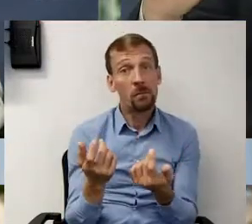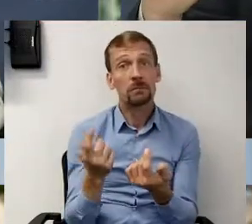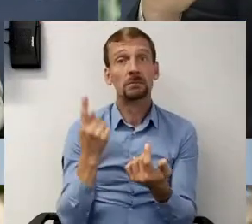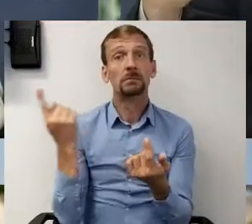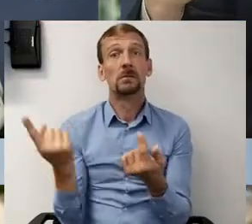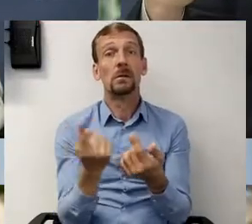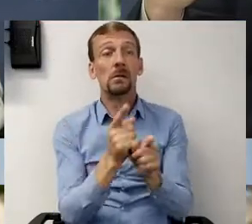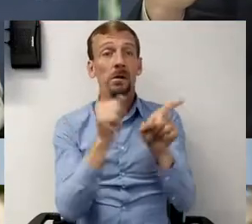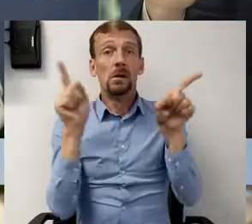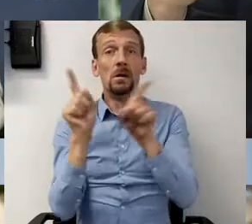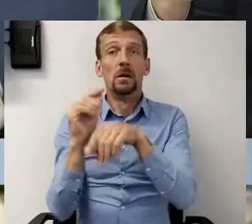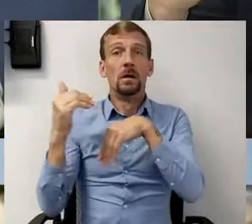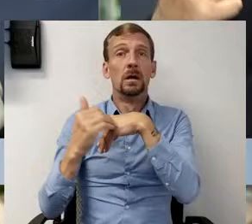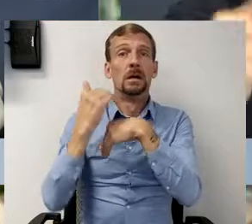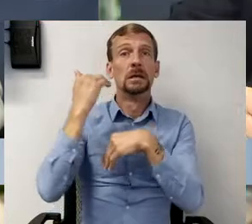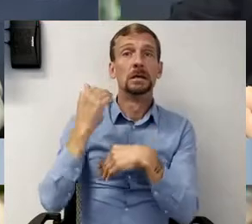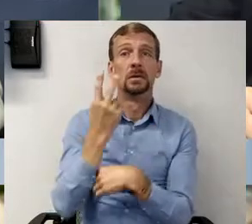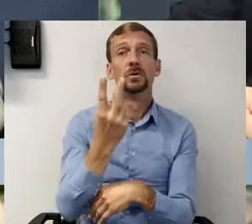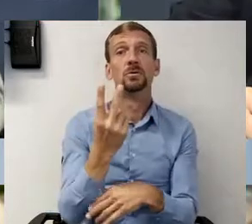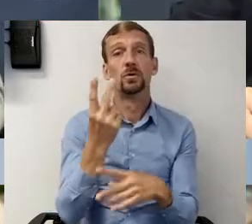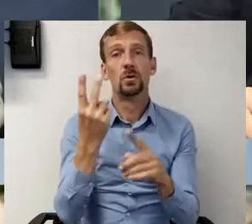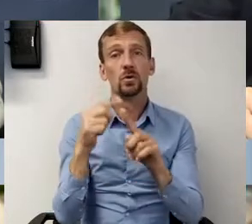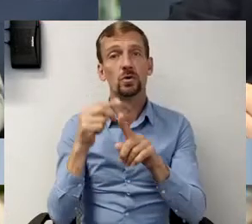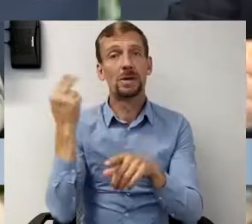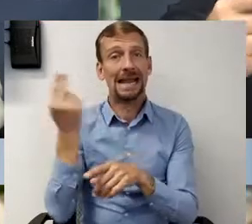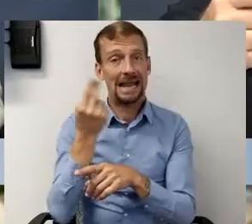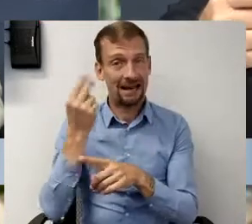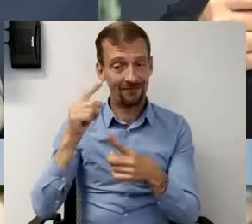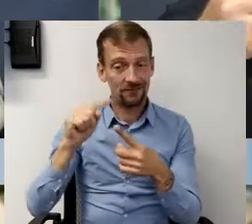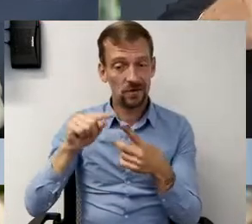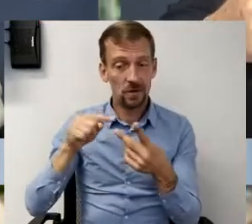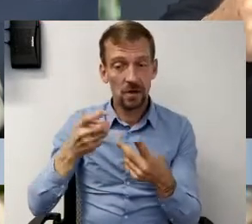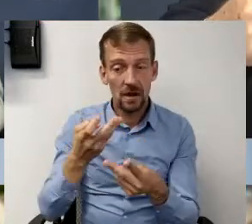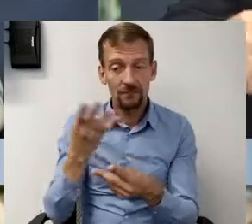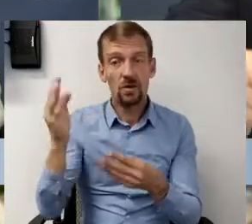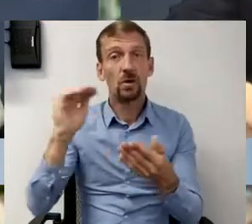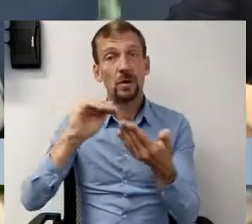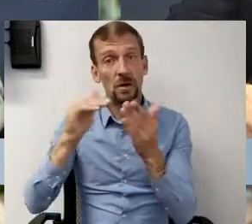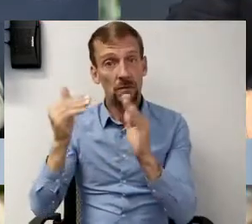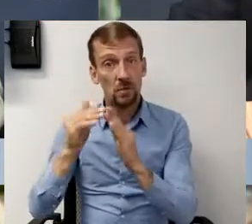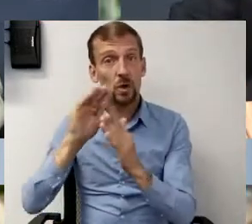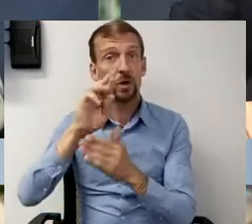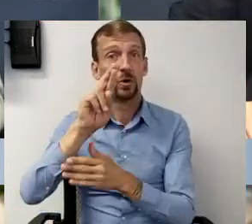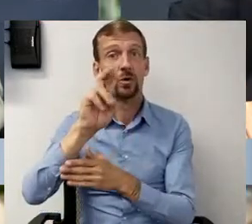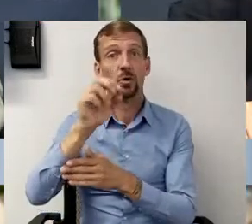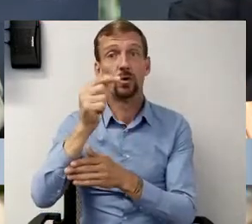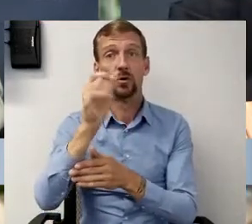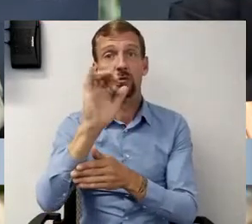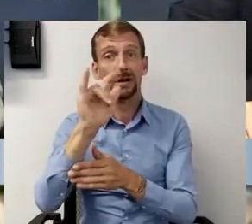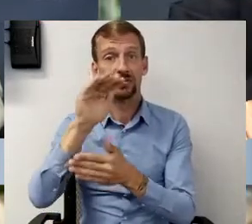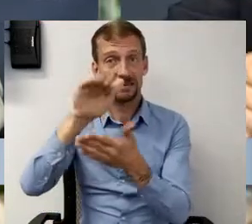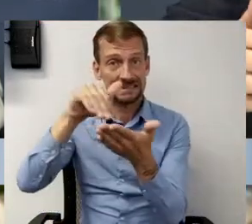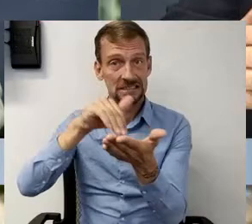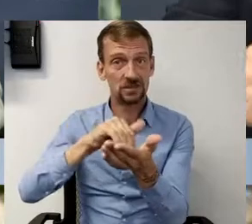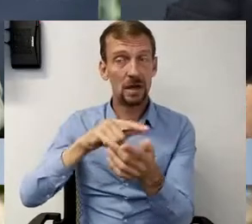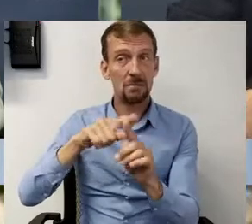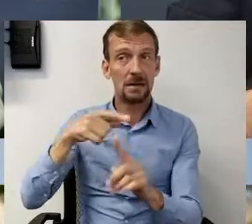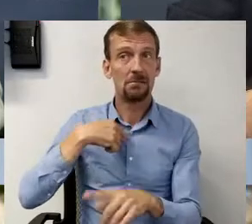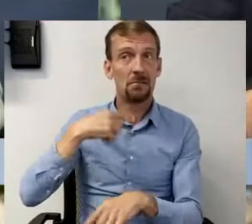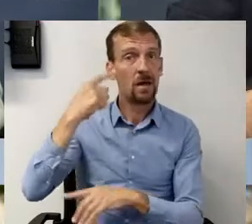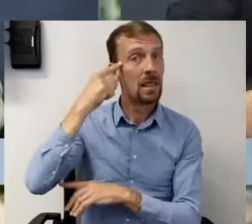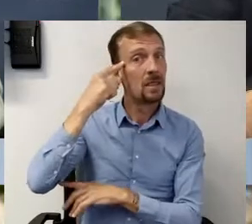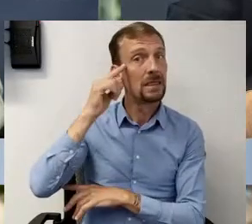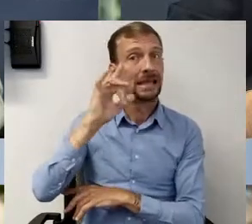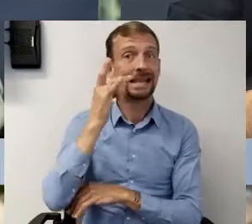sent a couple to Hanford Hospital. They sent a few to Community Regional Medical Center. But I think they